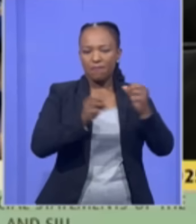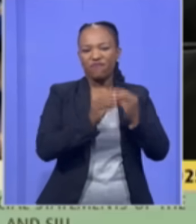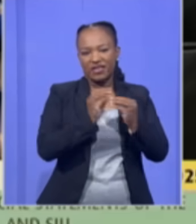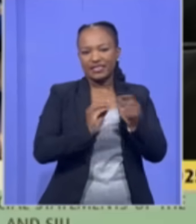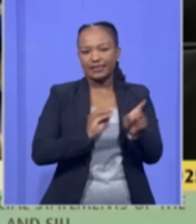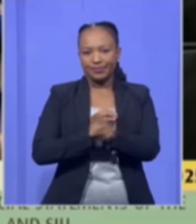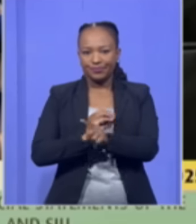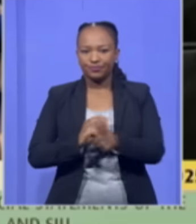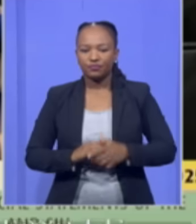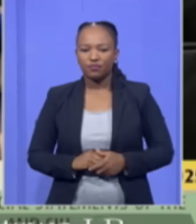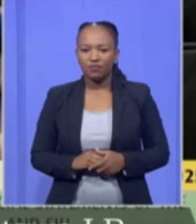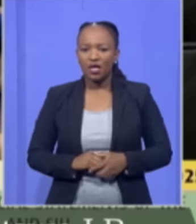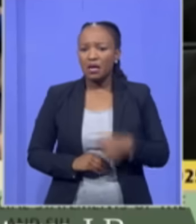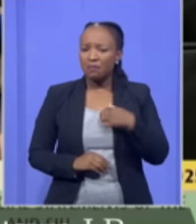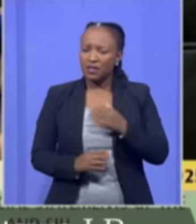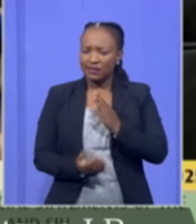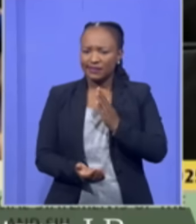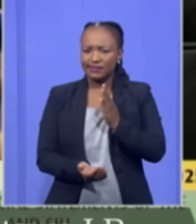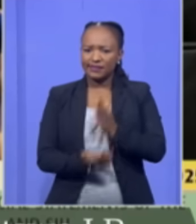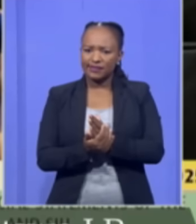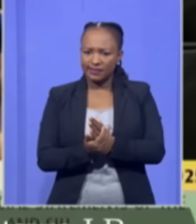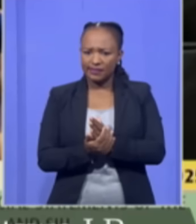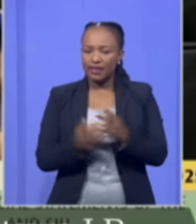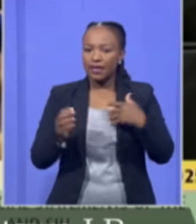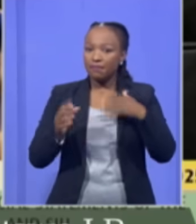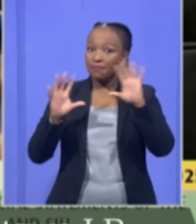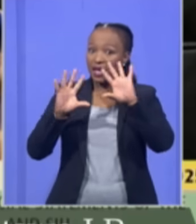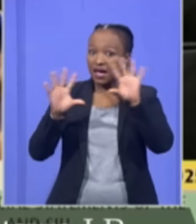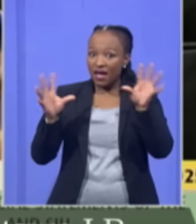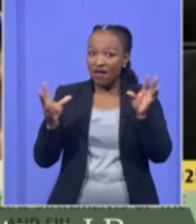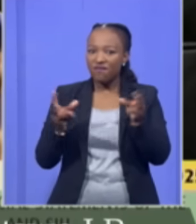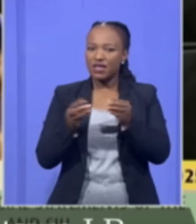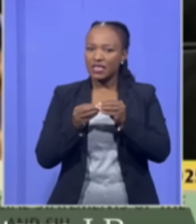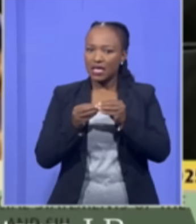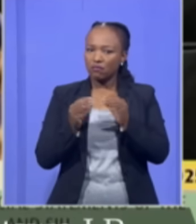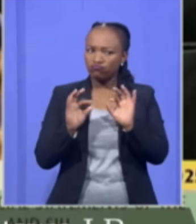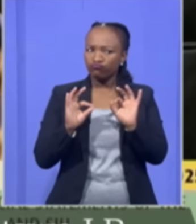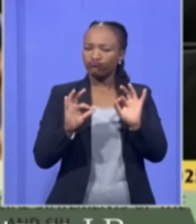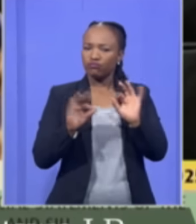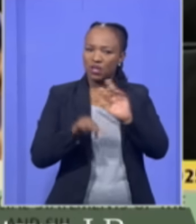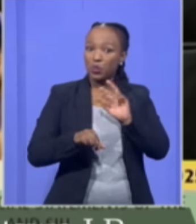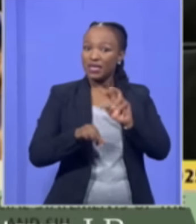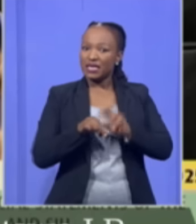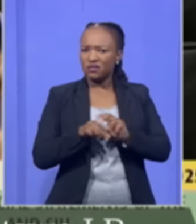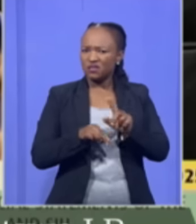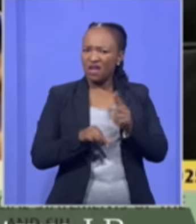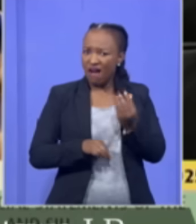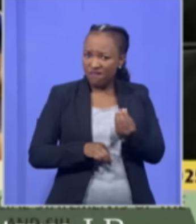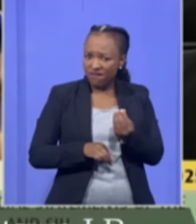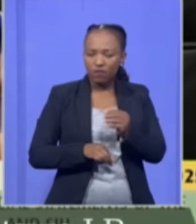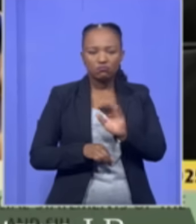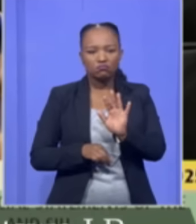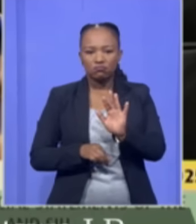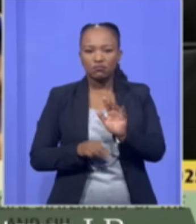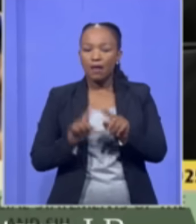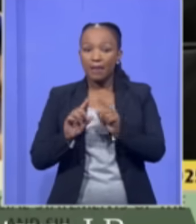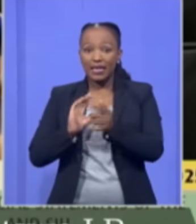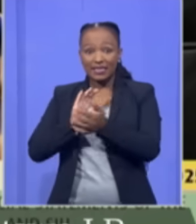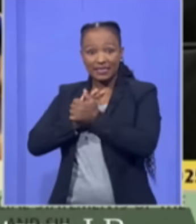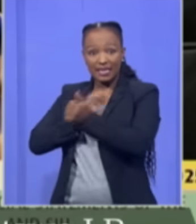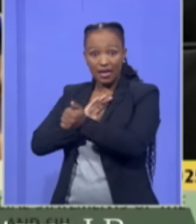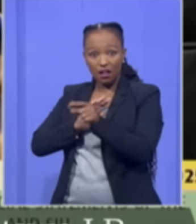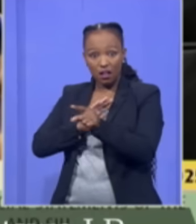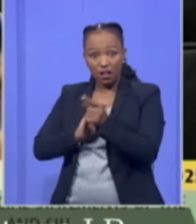no doubt we may not have everything that we need, but we have enough capability